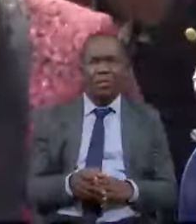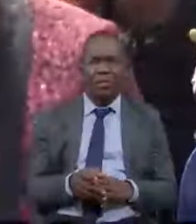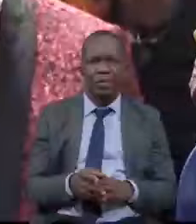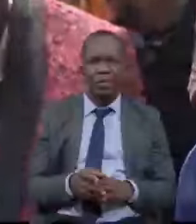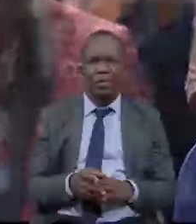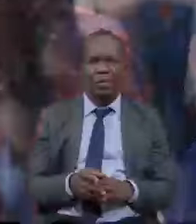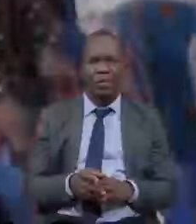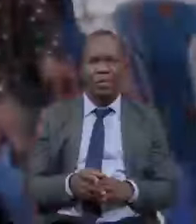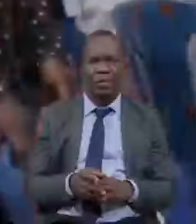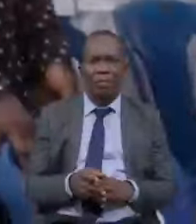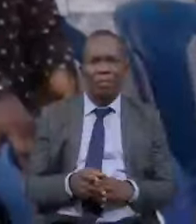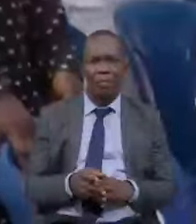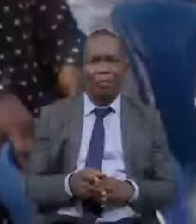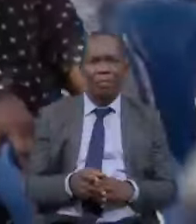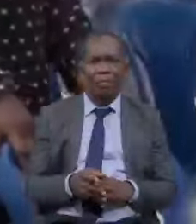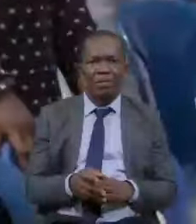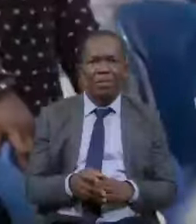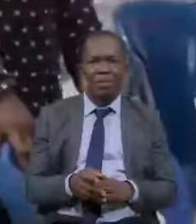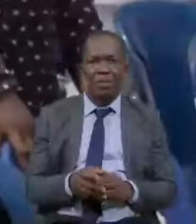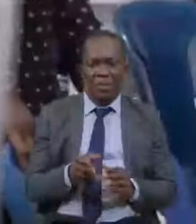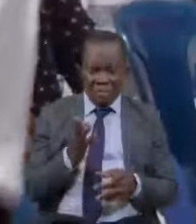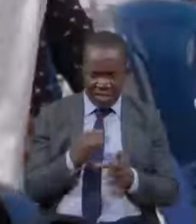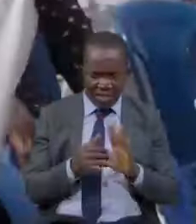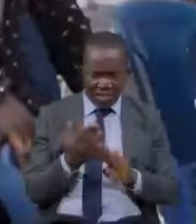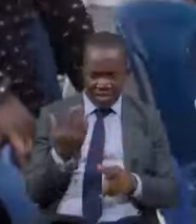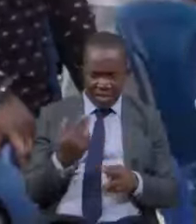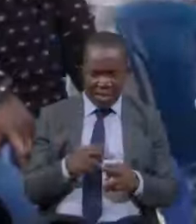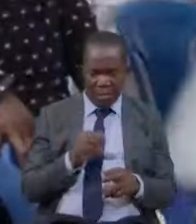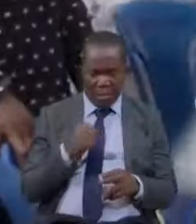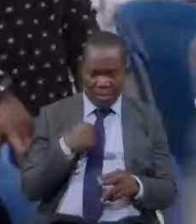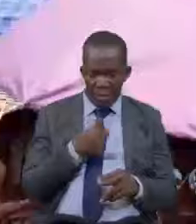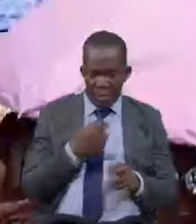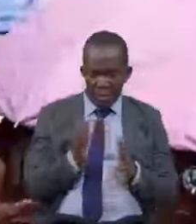In Jesus' name we pray.